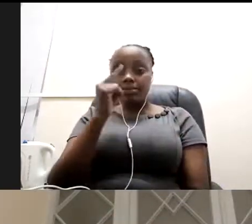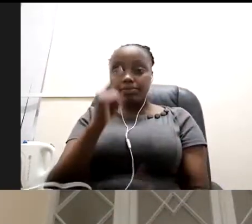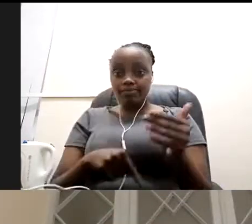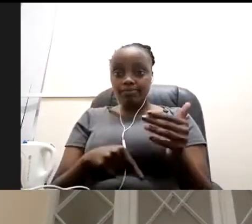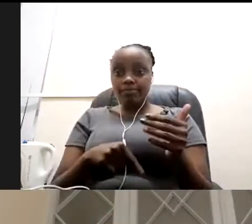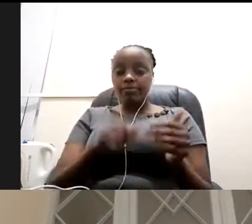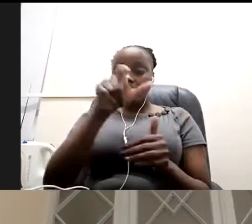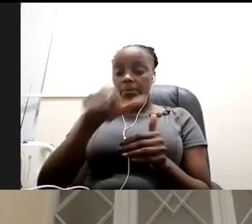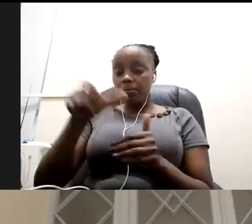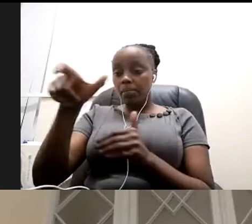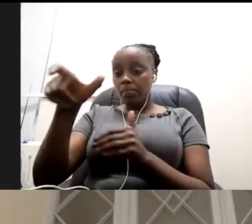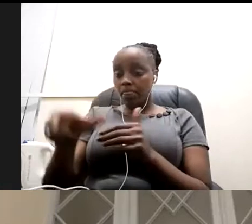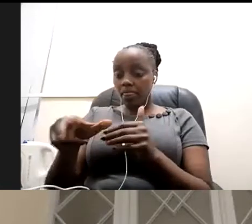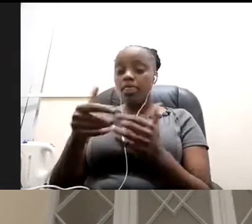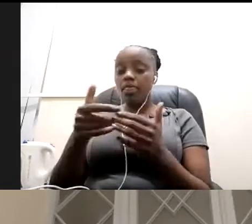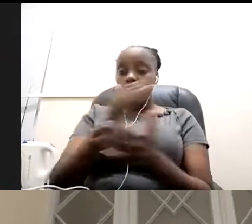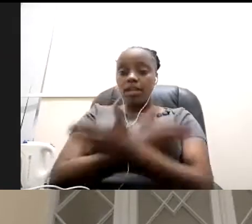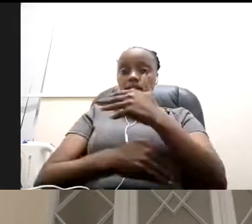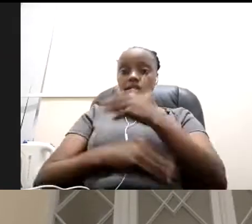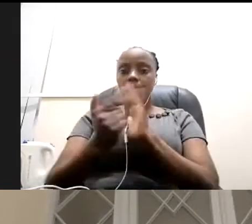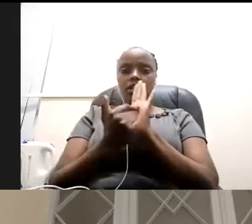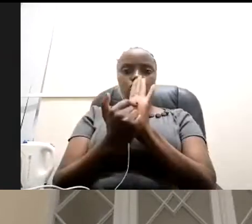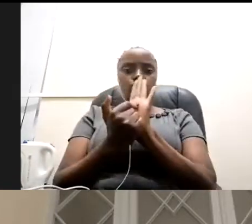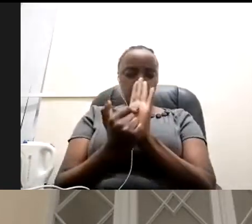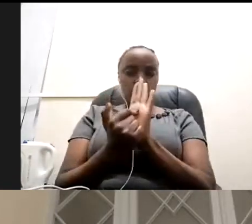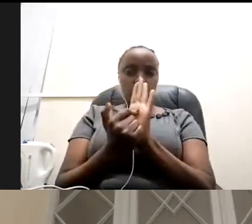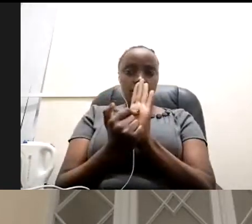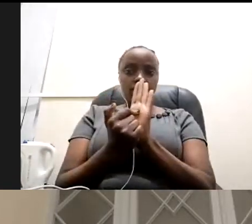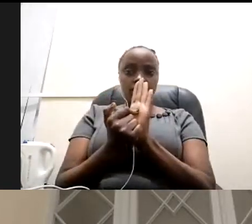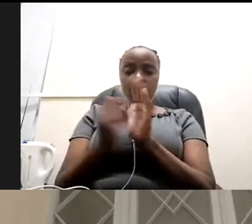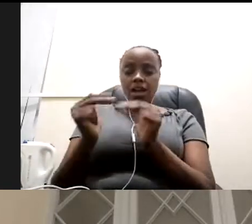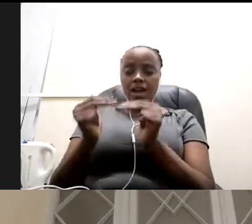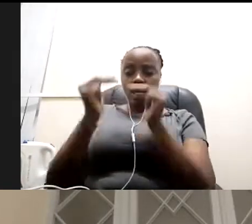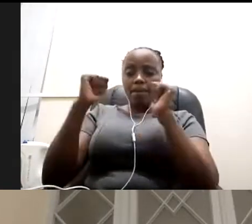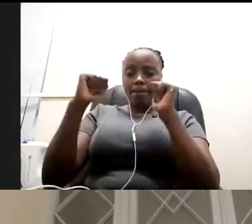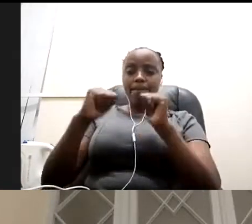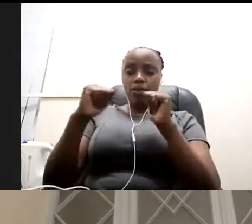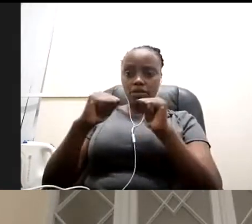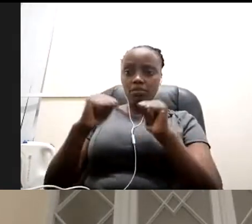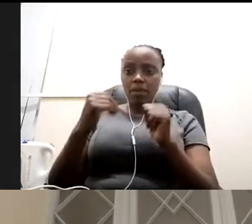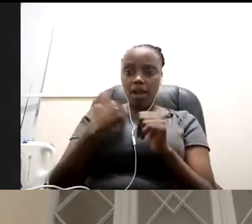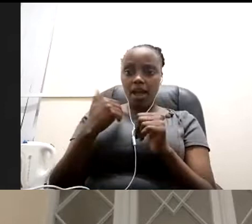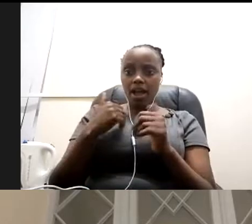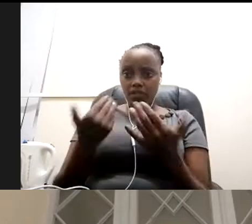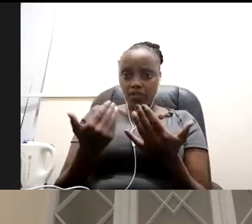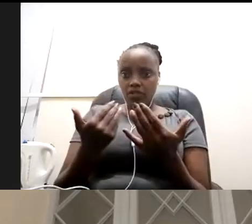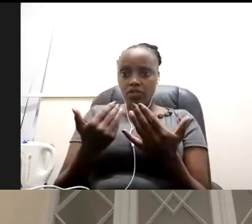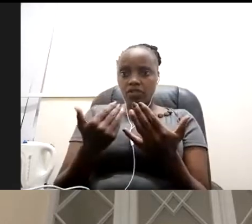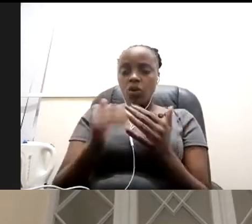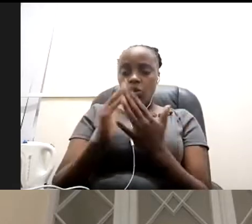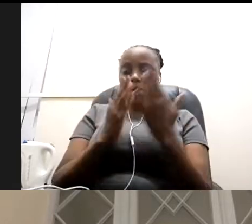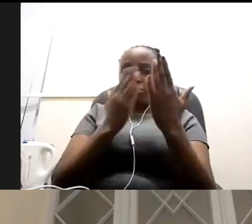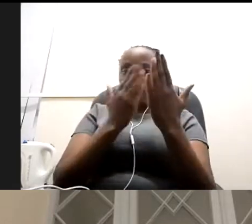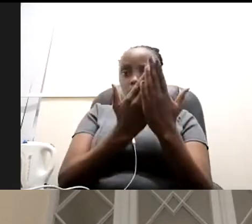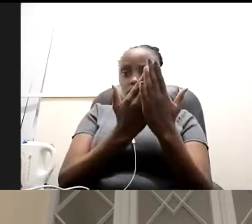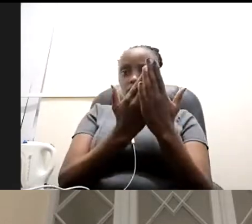disabilities show their high possibilities of work with concrete proposal to the